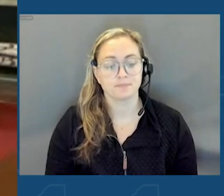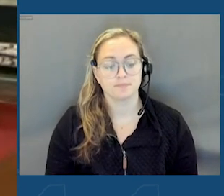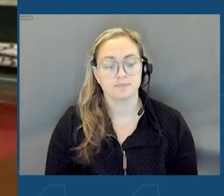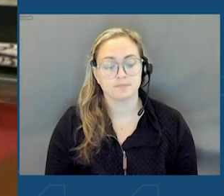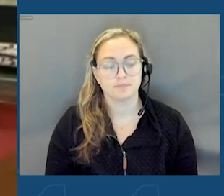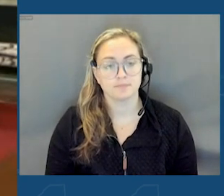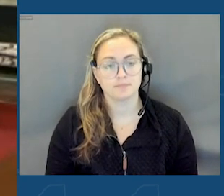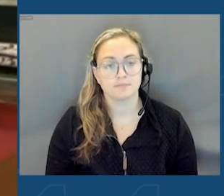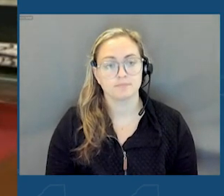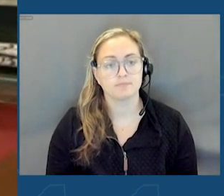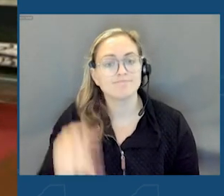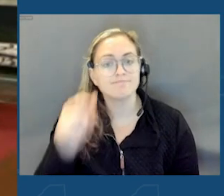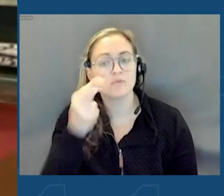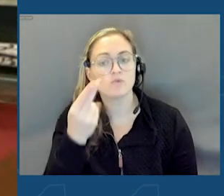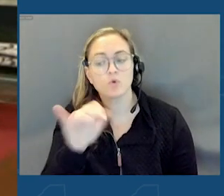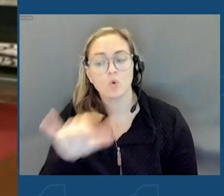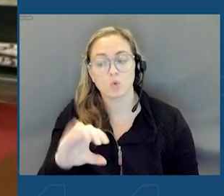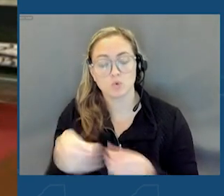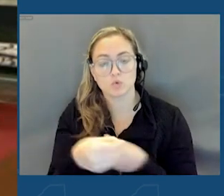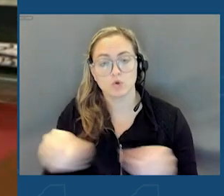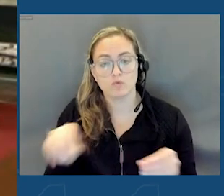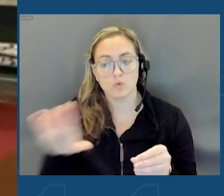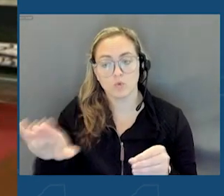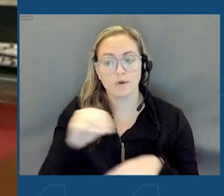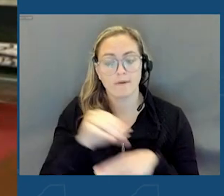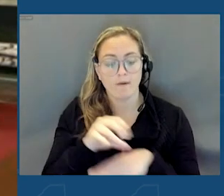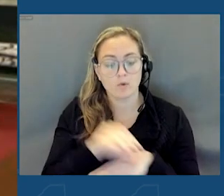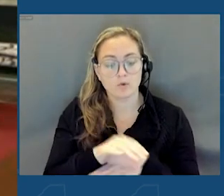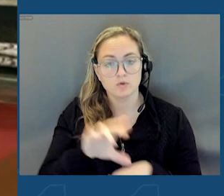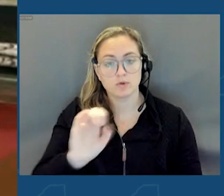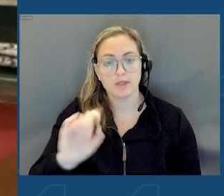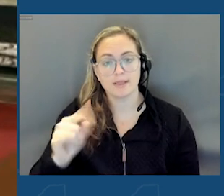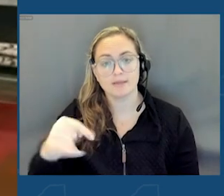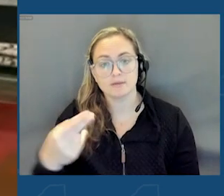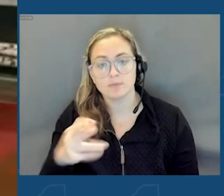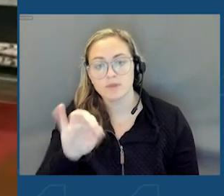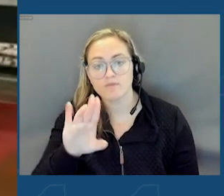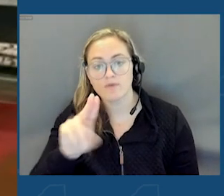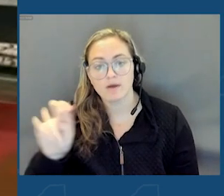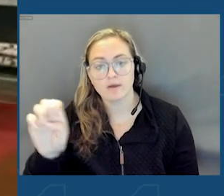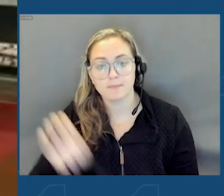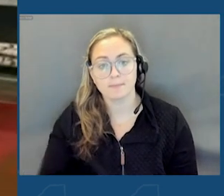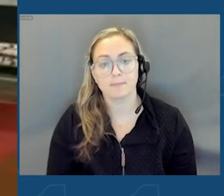From Governor Hochul's office, her counsel, Elizabeth Fine.